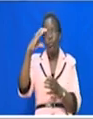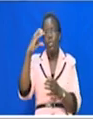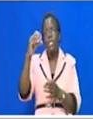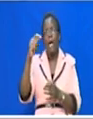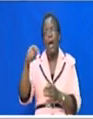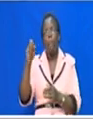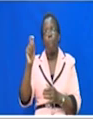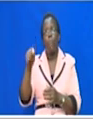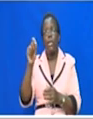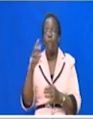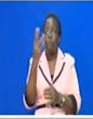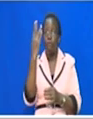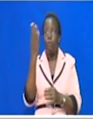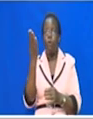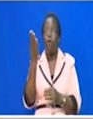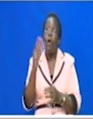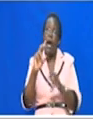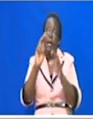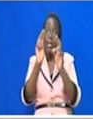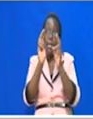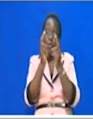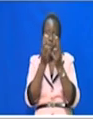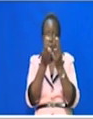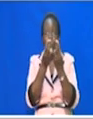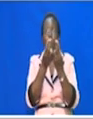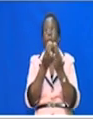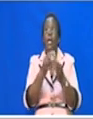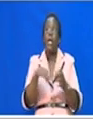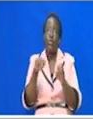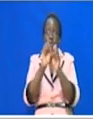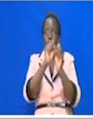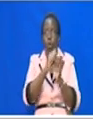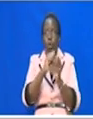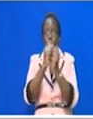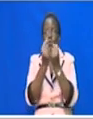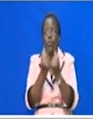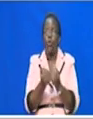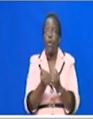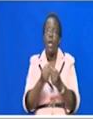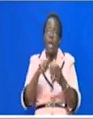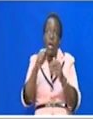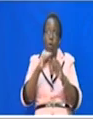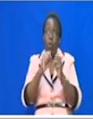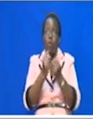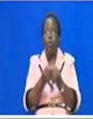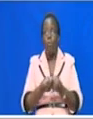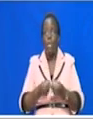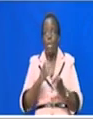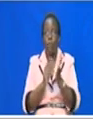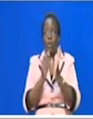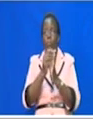the topic Social Economic Developments in Kenya during the